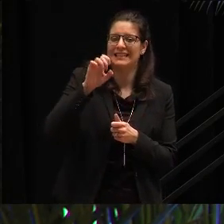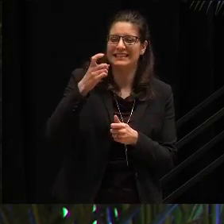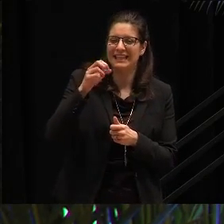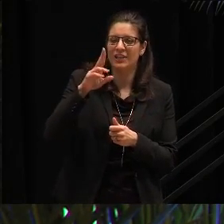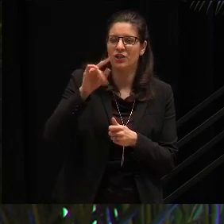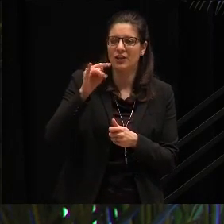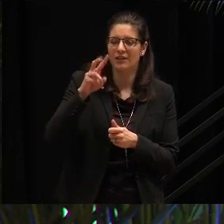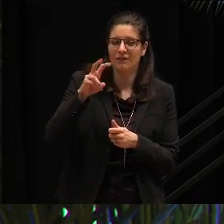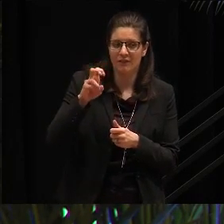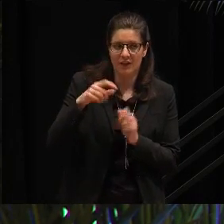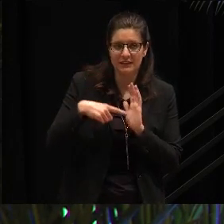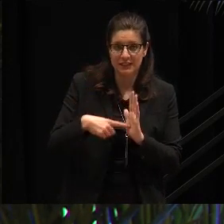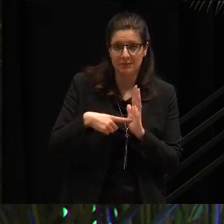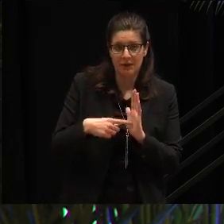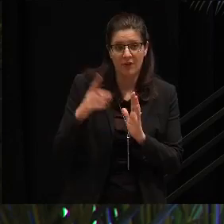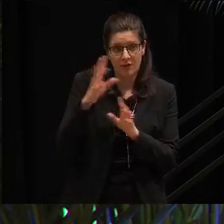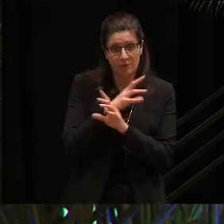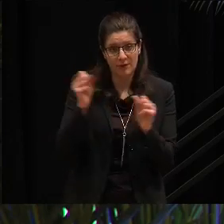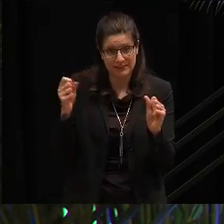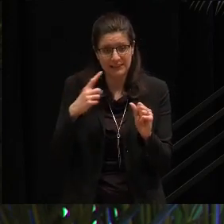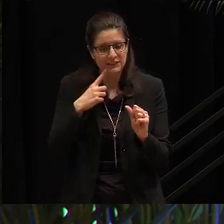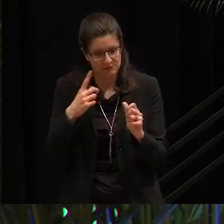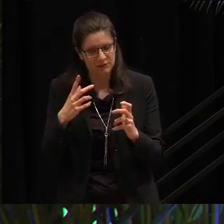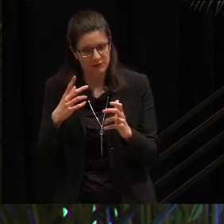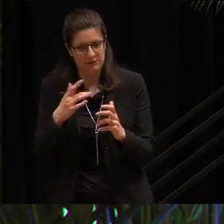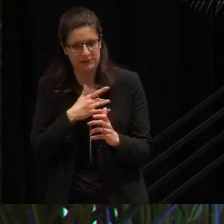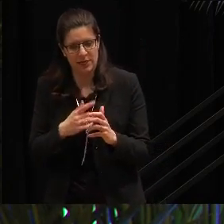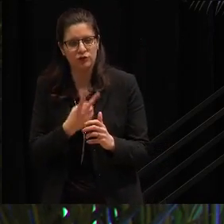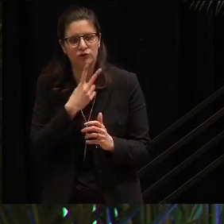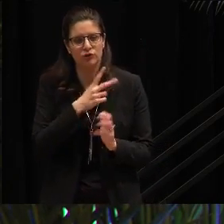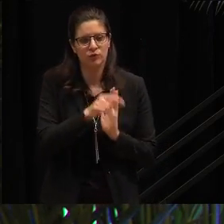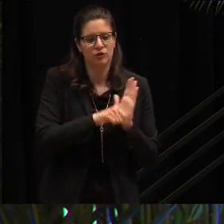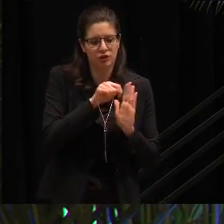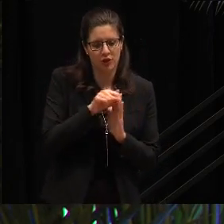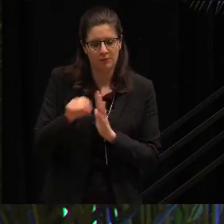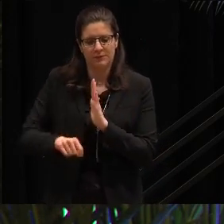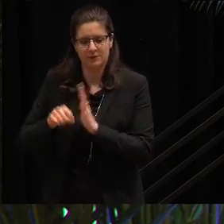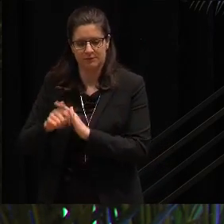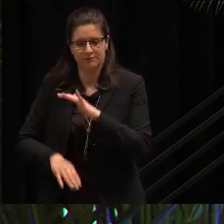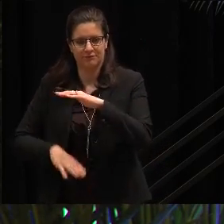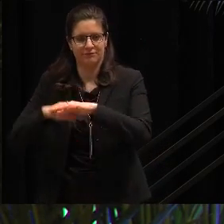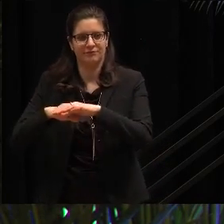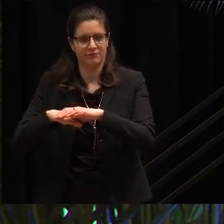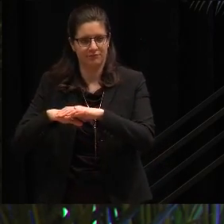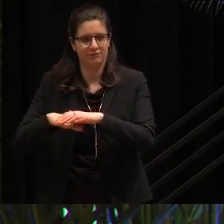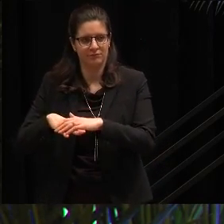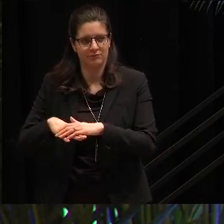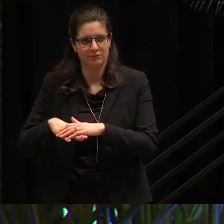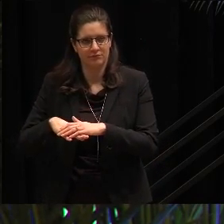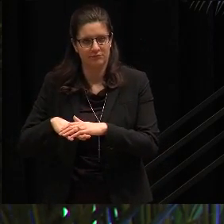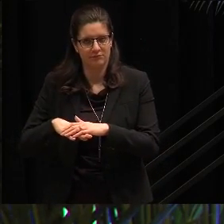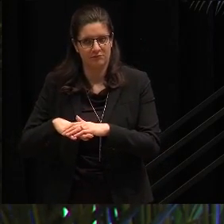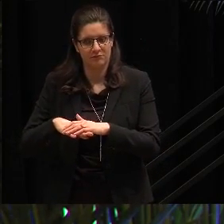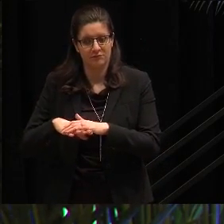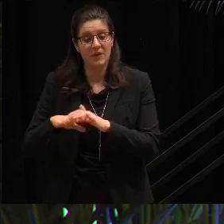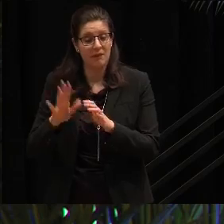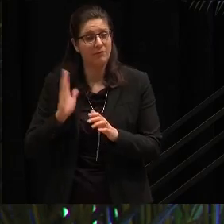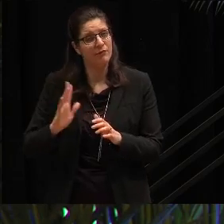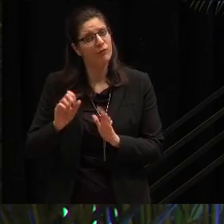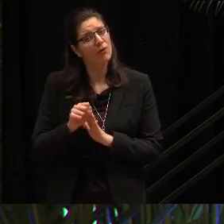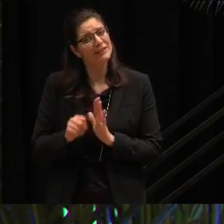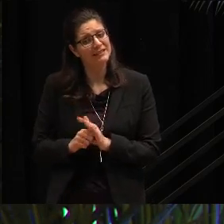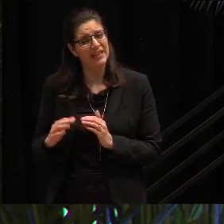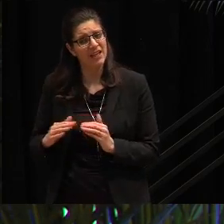President Washington set for us an example of 2 terms in executive office, and we saw that at state levels initially too. But